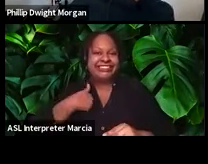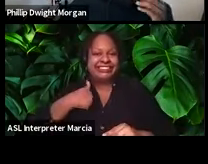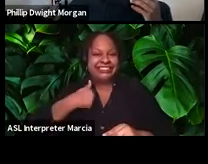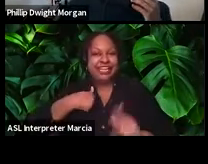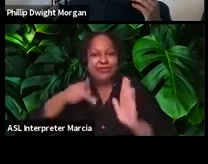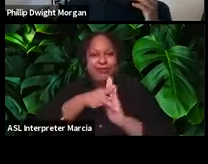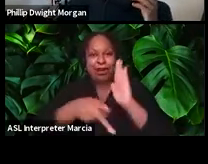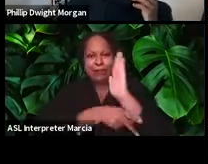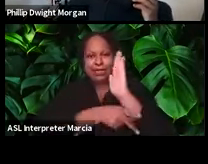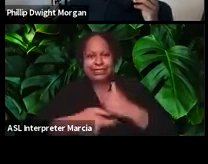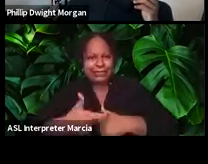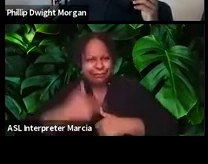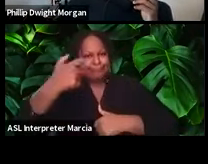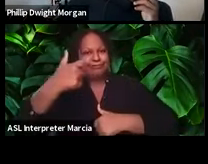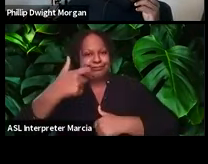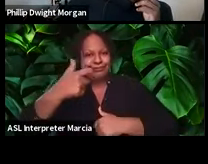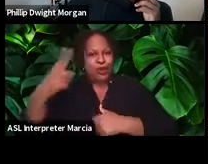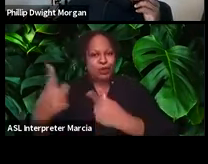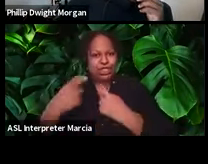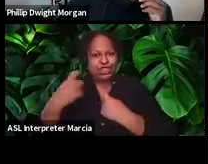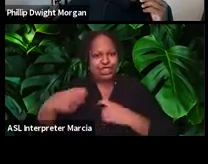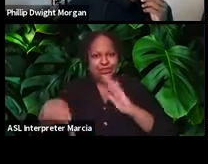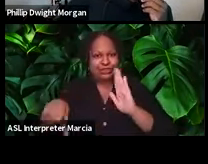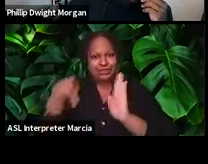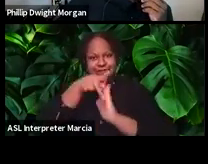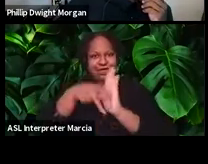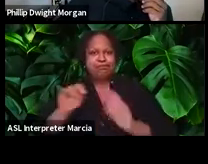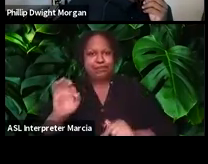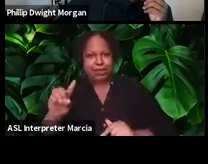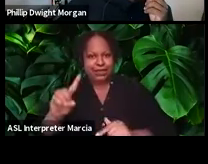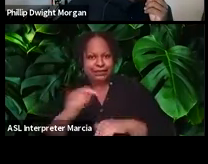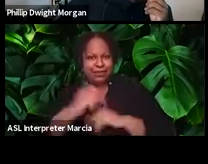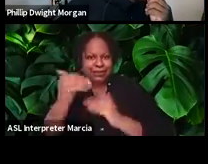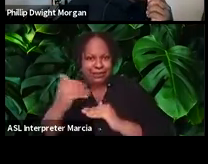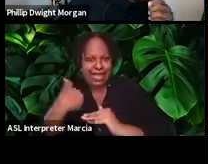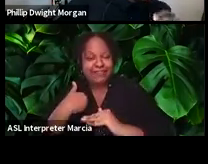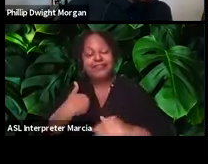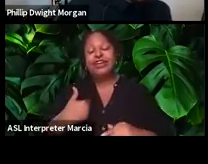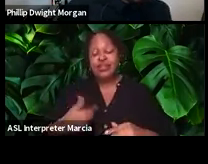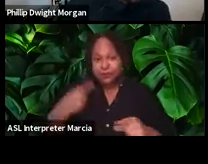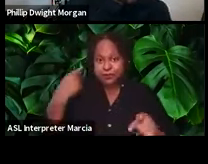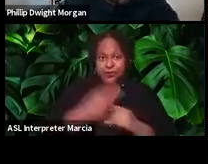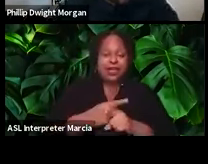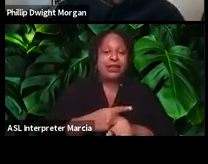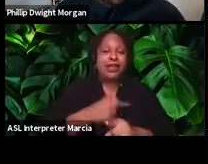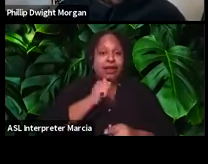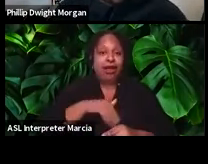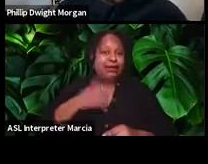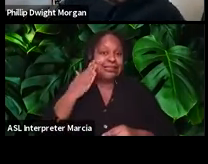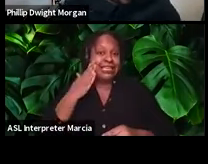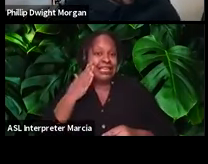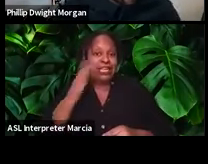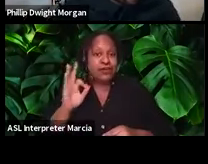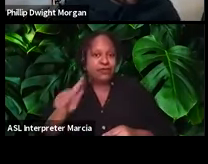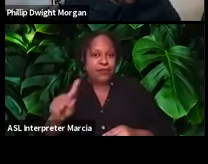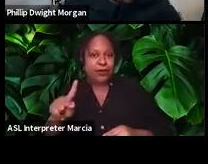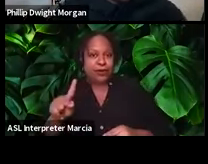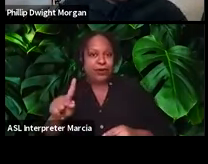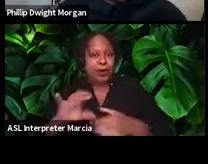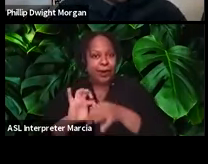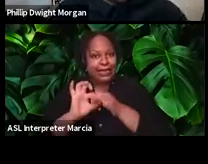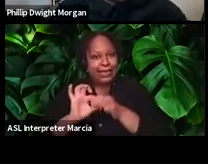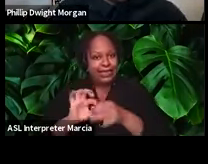true that not all skin folk are kin folk. And that's clear. Not all of us are interested in